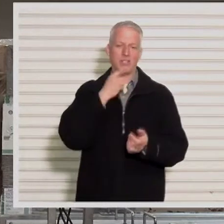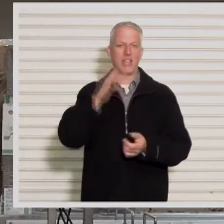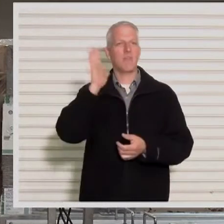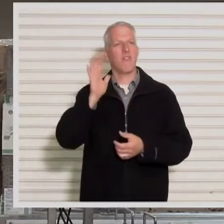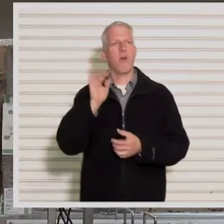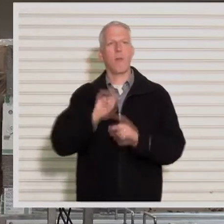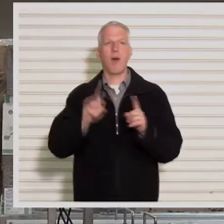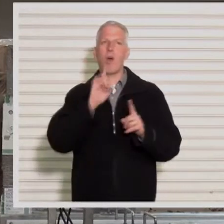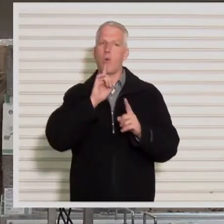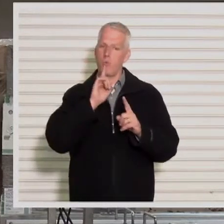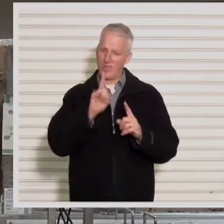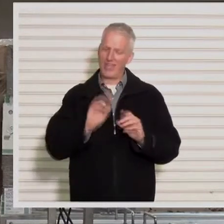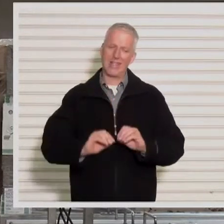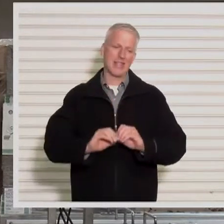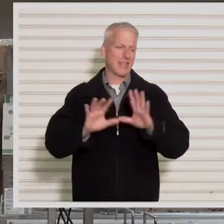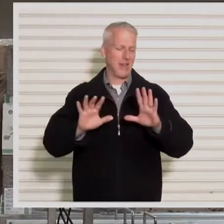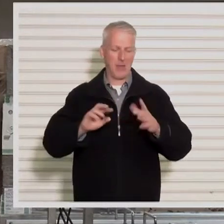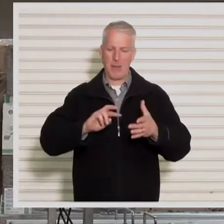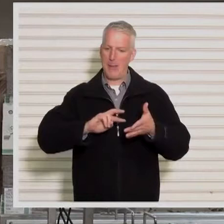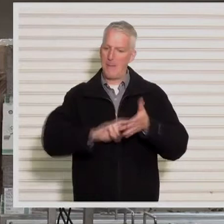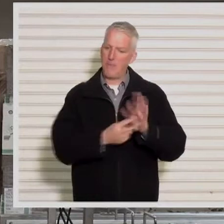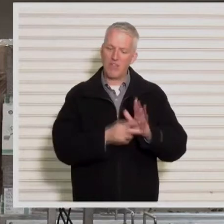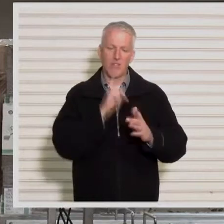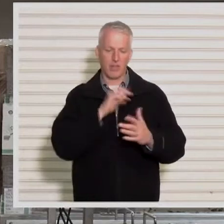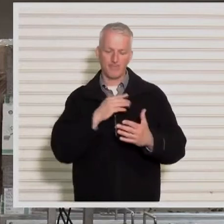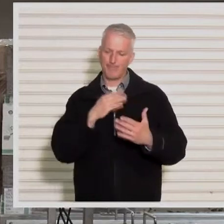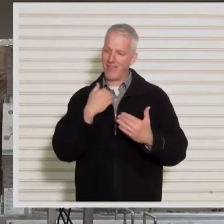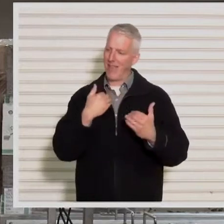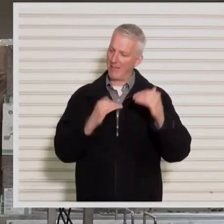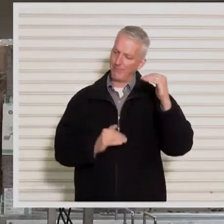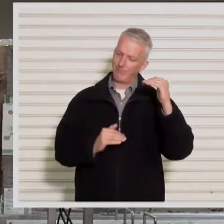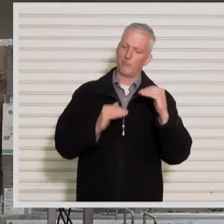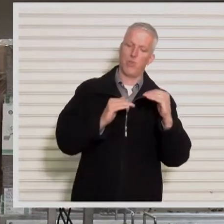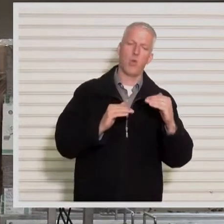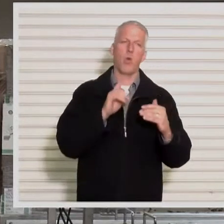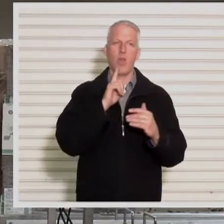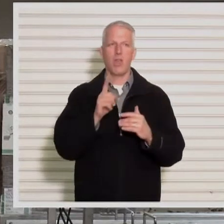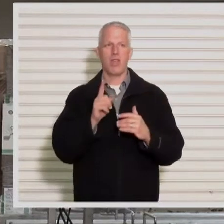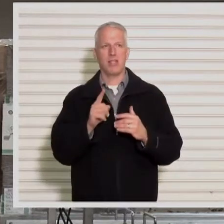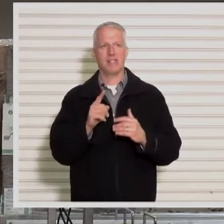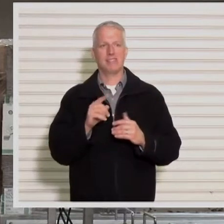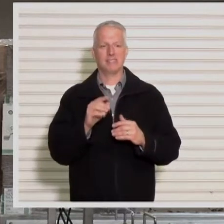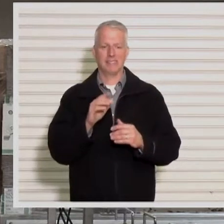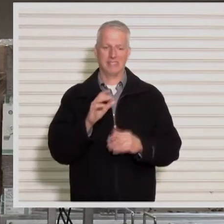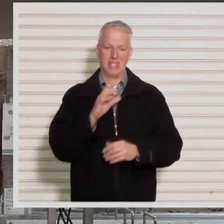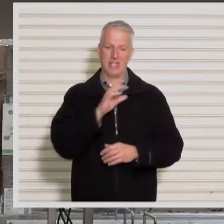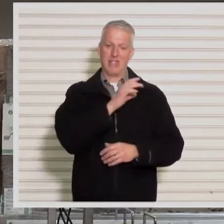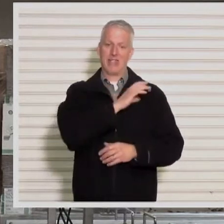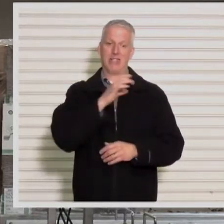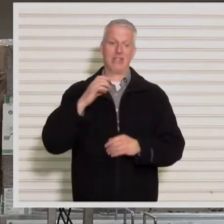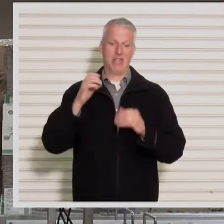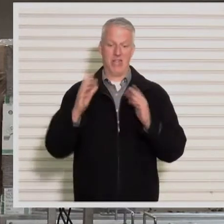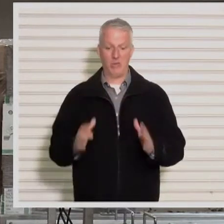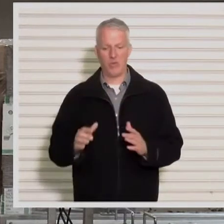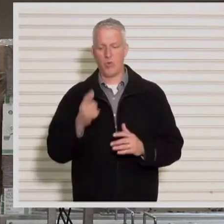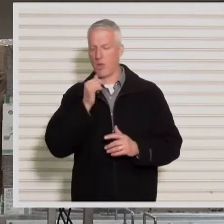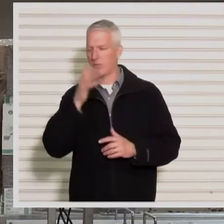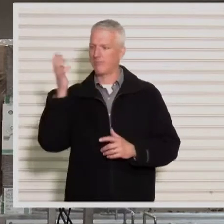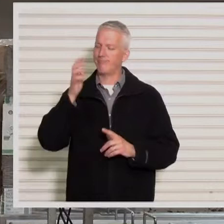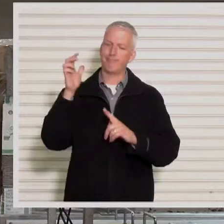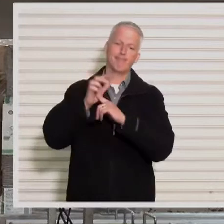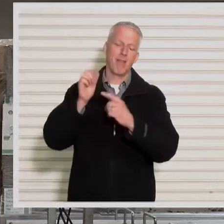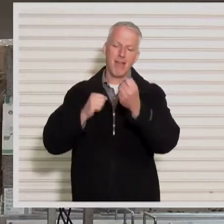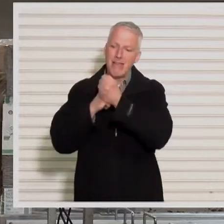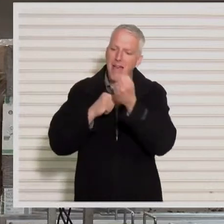but substantively and meaningfully. To the assembly member who has been extraordinary in his